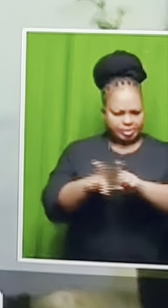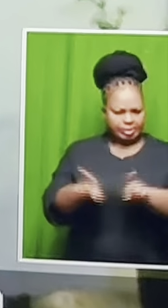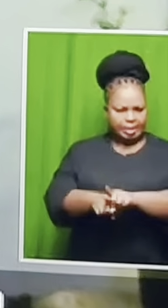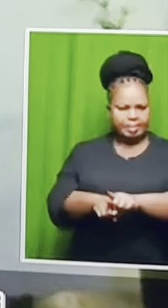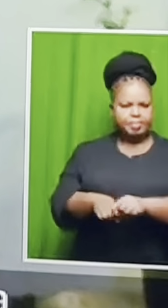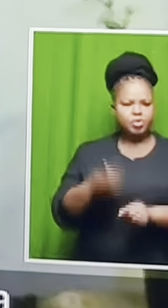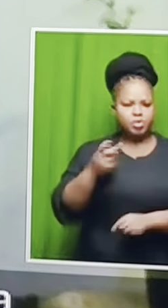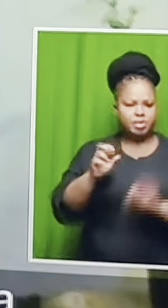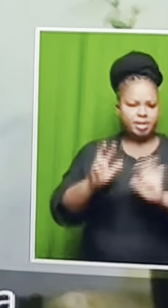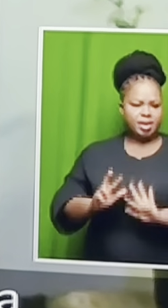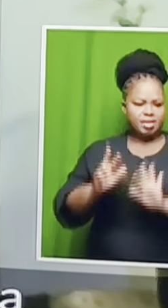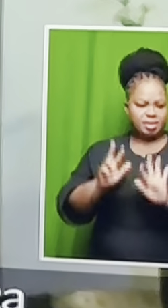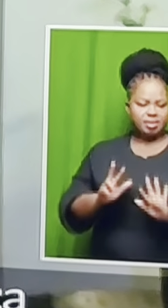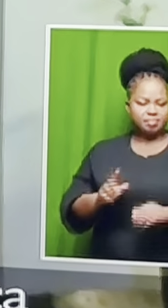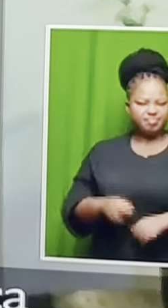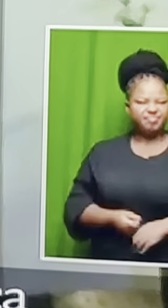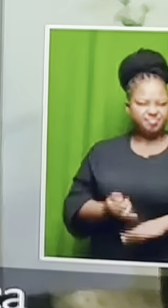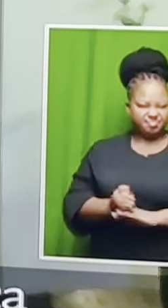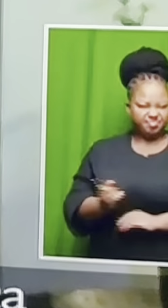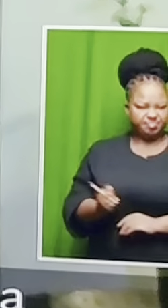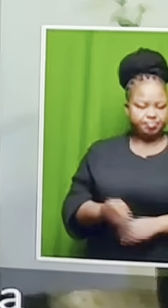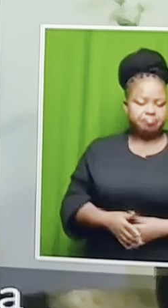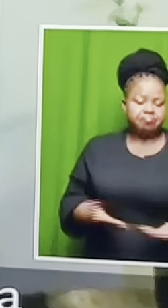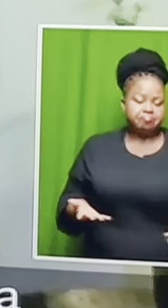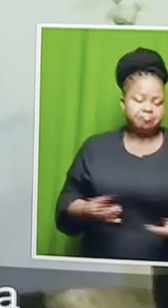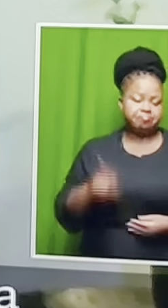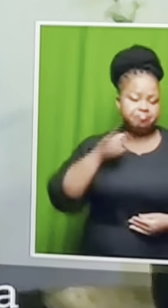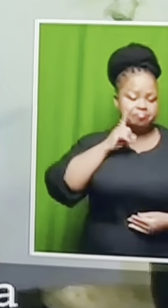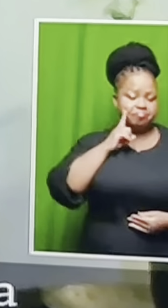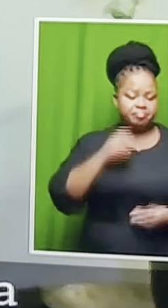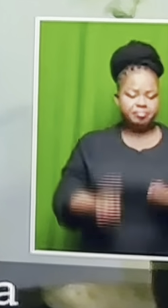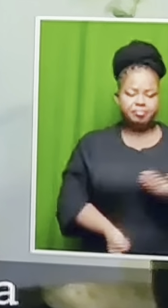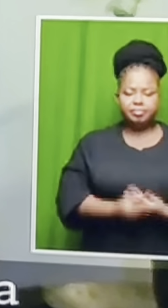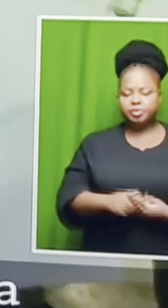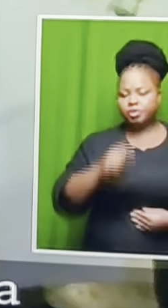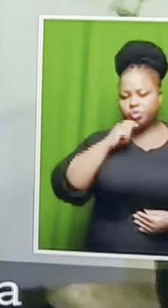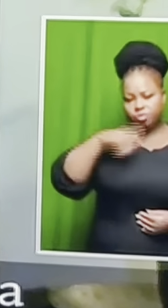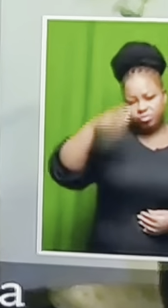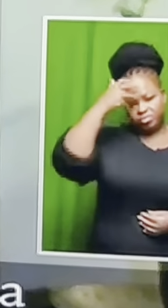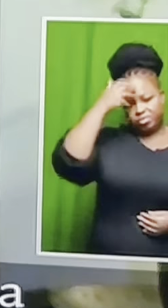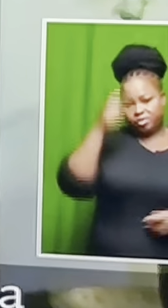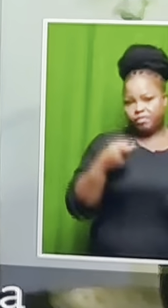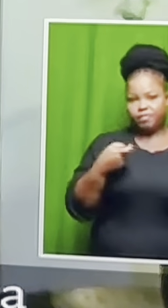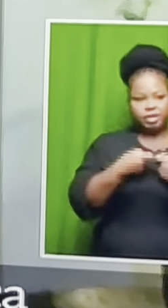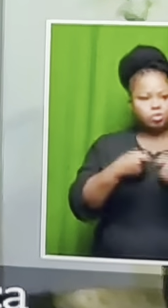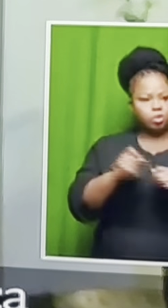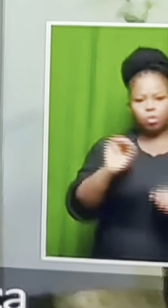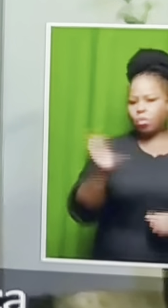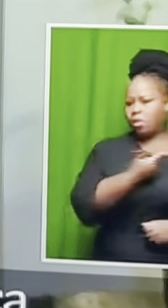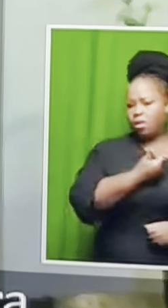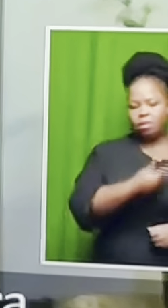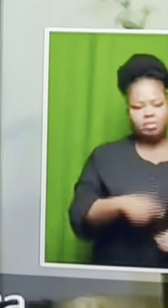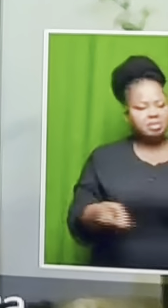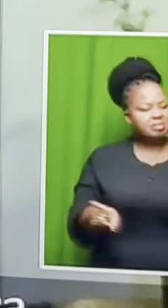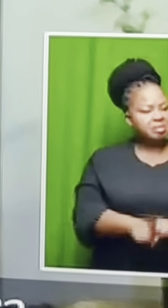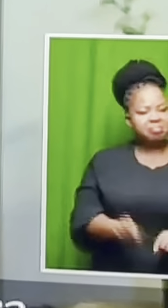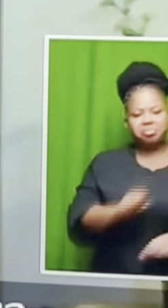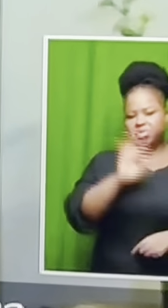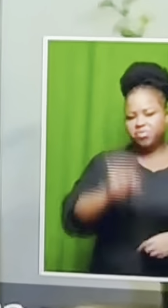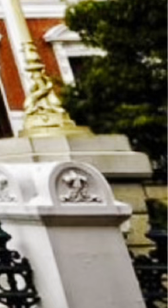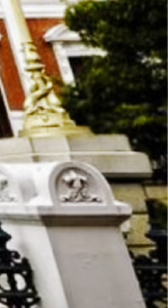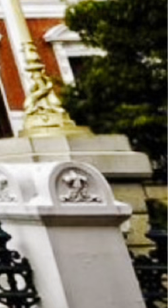was that's our early example. Let's see how this plays out. But Donald Trump is fighting with everybody. South Africa is certainly not unique